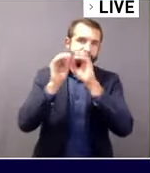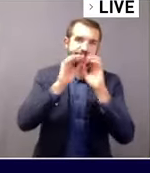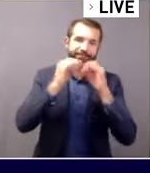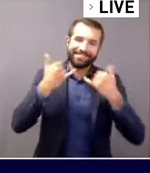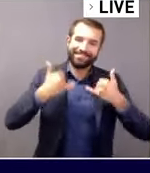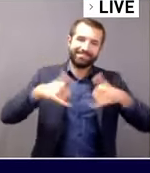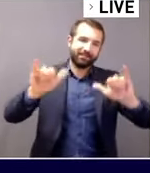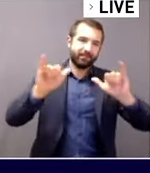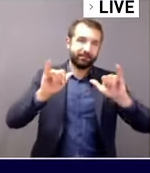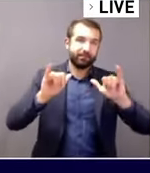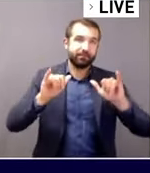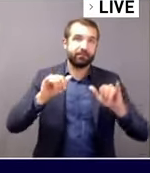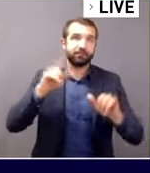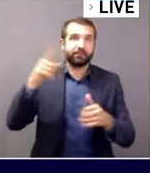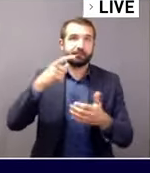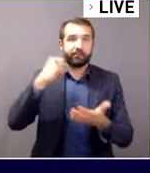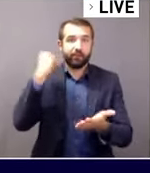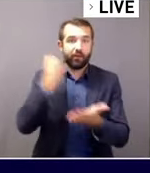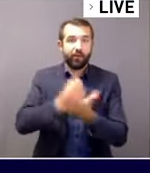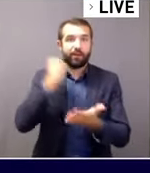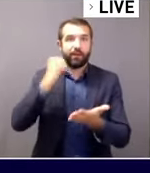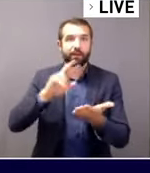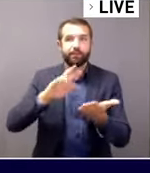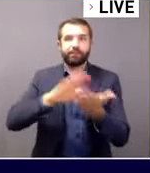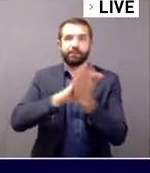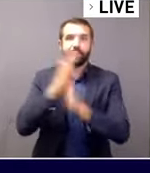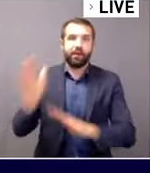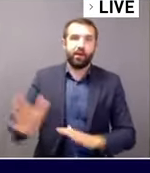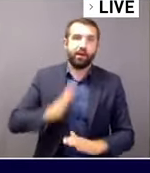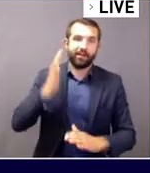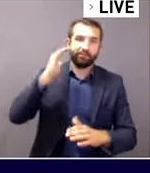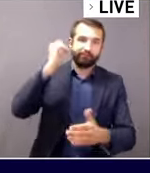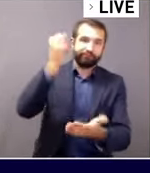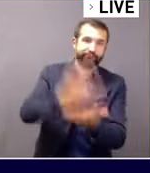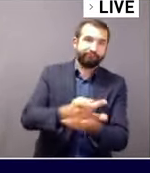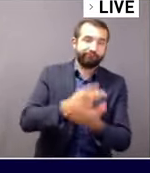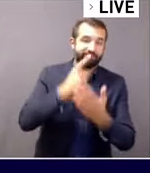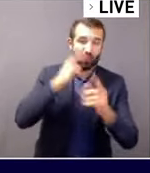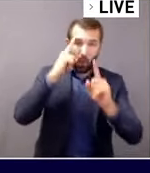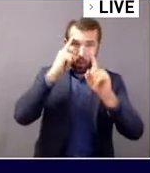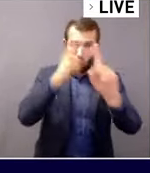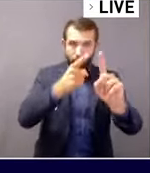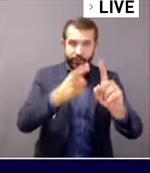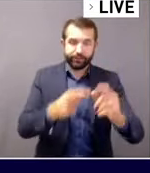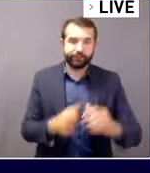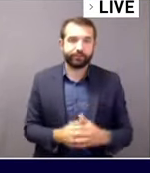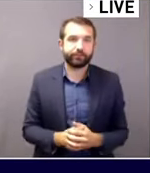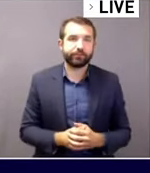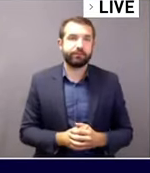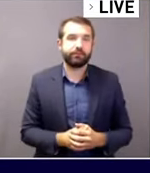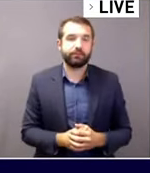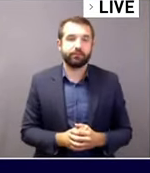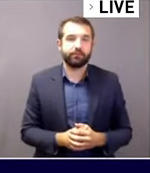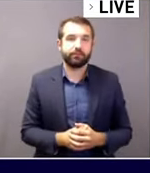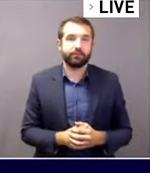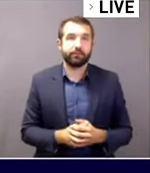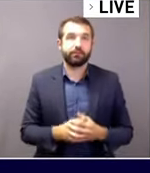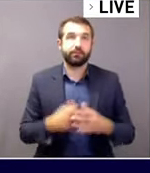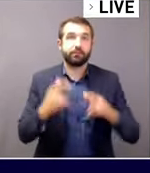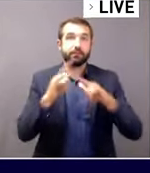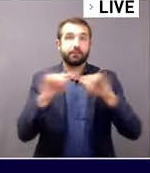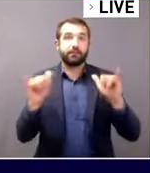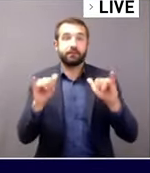the document so that it can be an actual document that is in effect. But at the same time, as you'll note on that